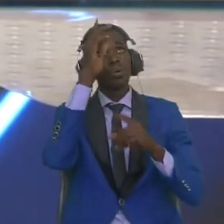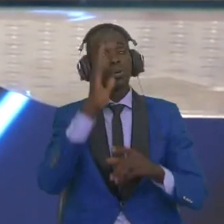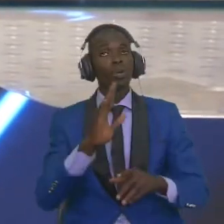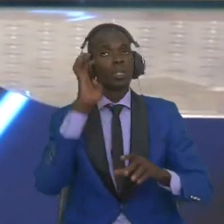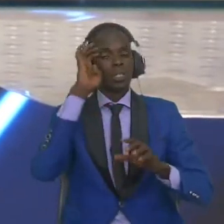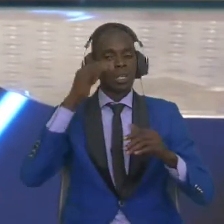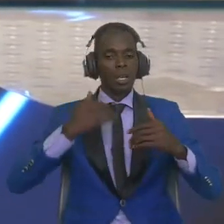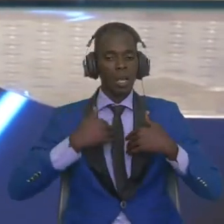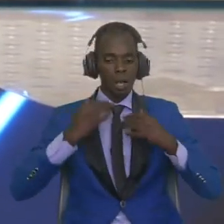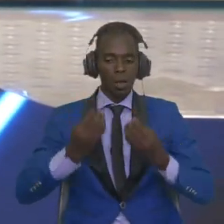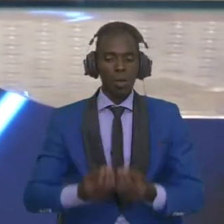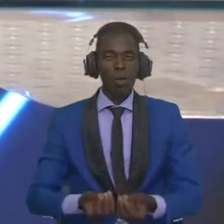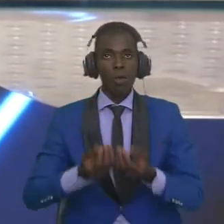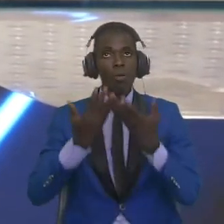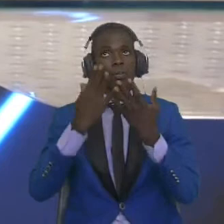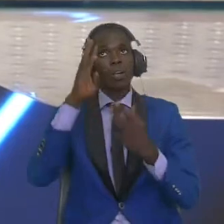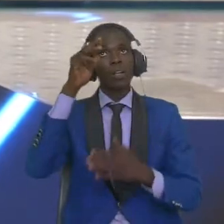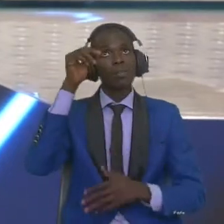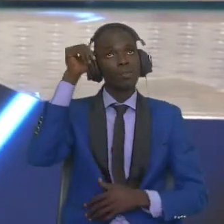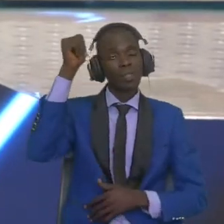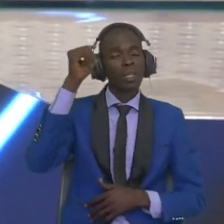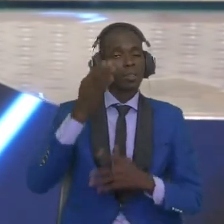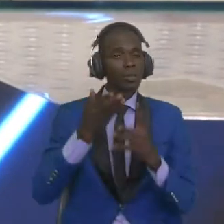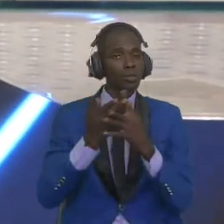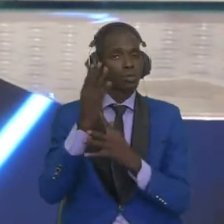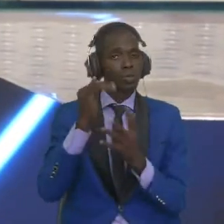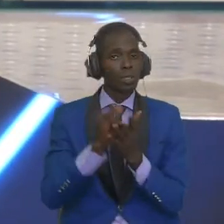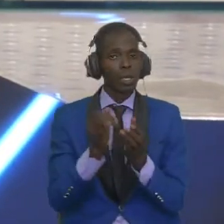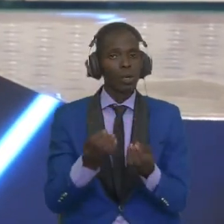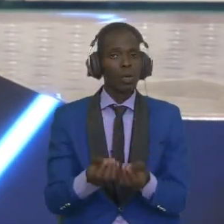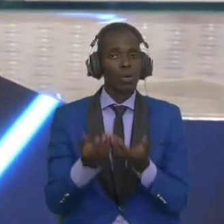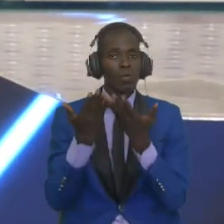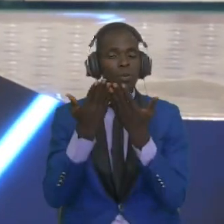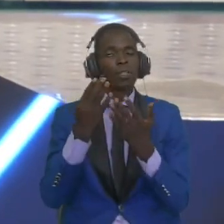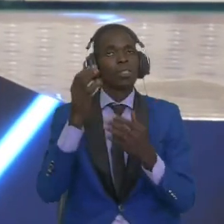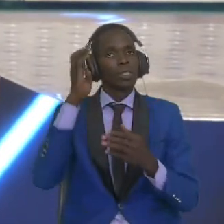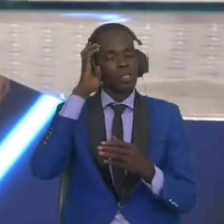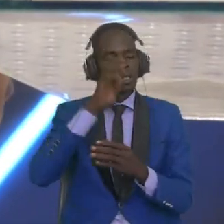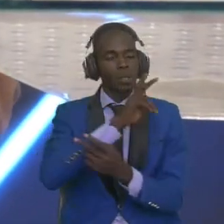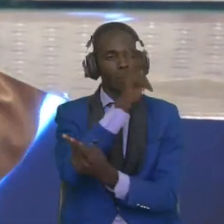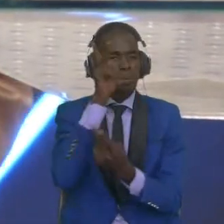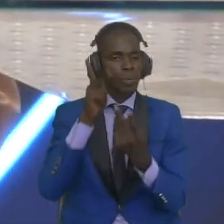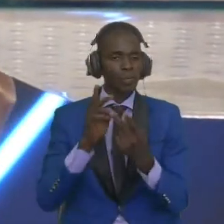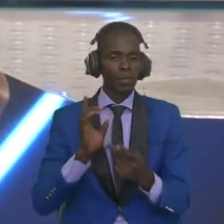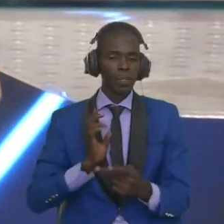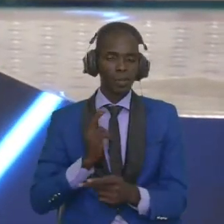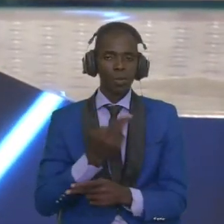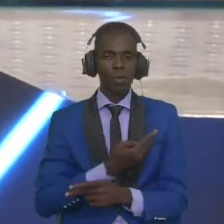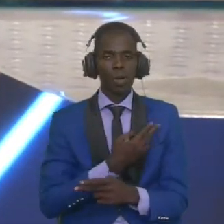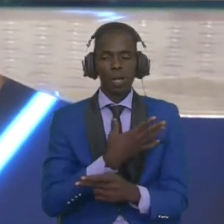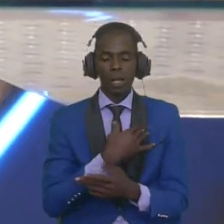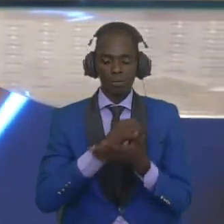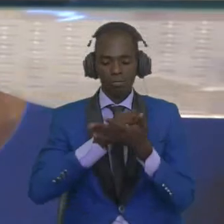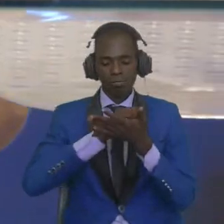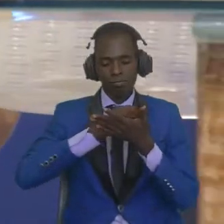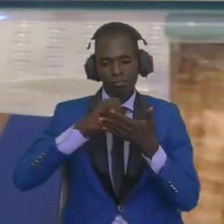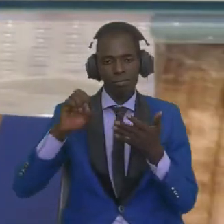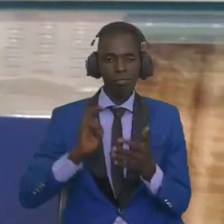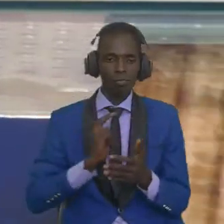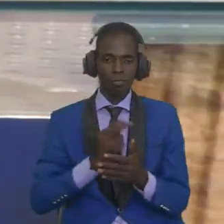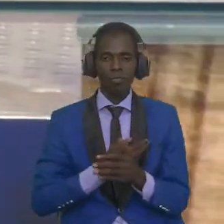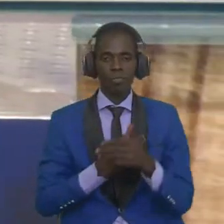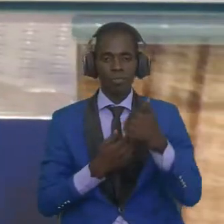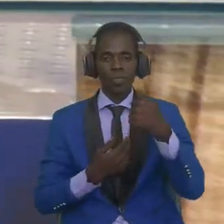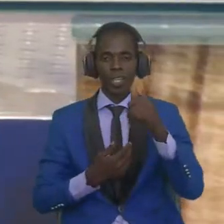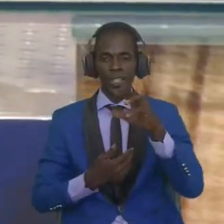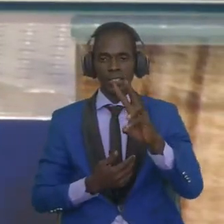offered himself. And by that offering, he perfects us and he sanctifies us. Verse